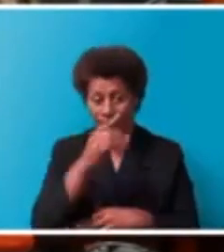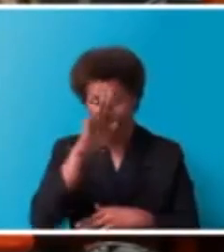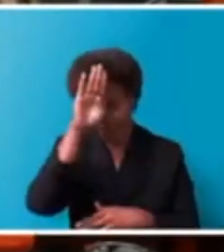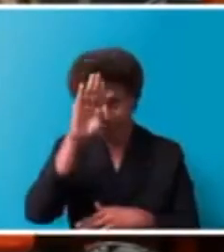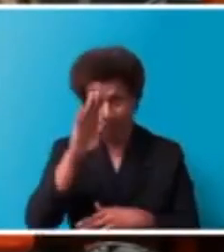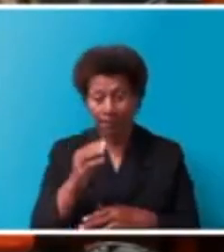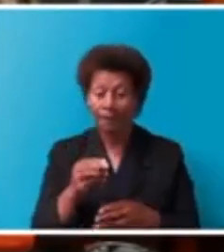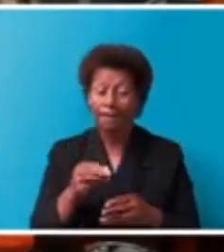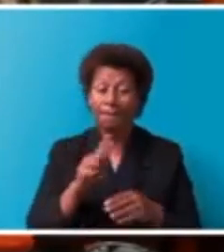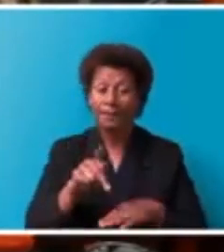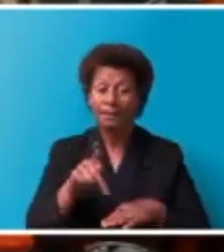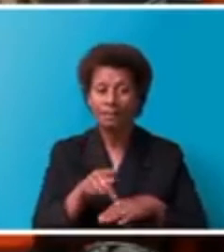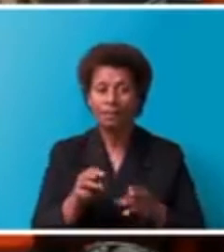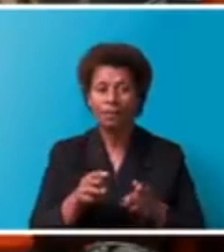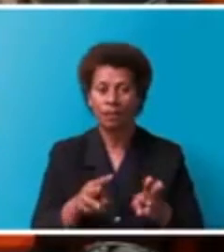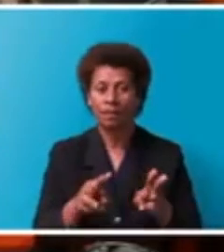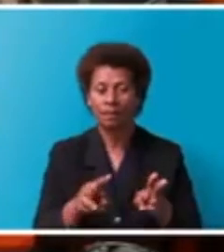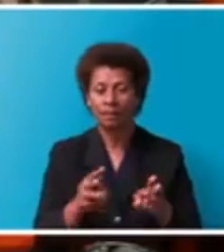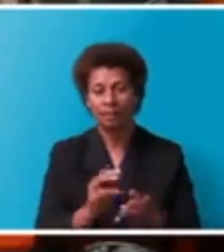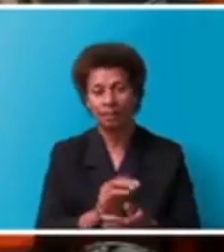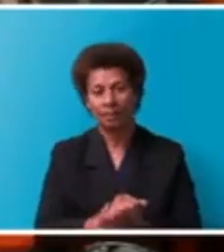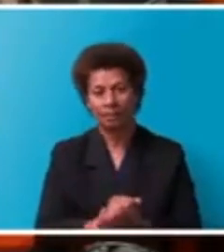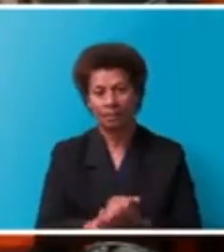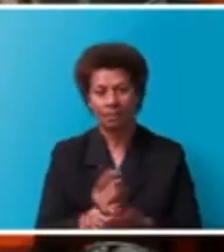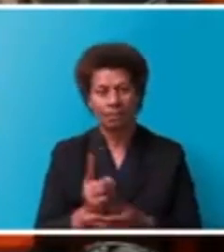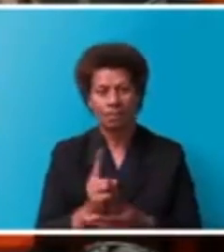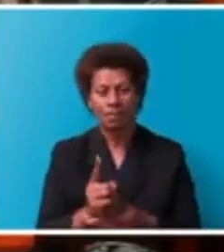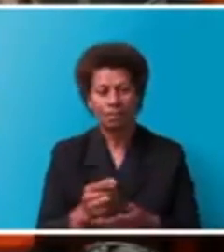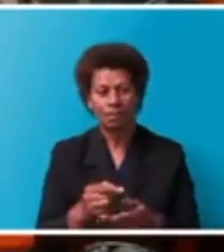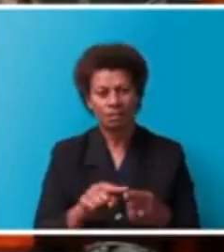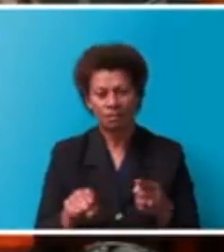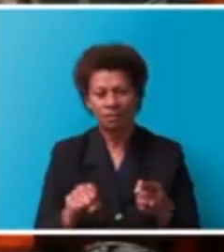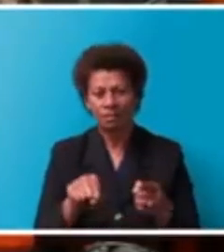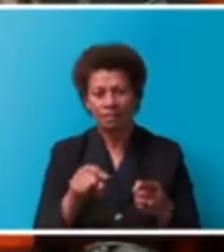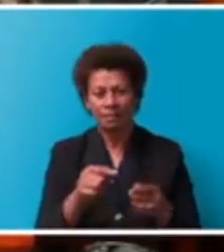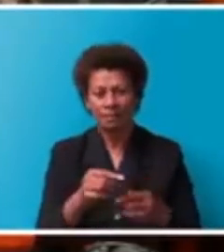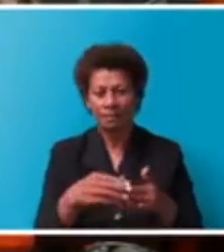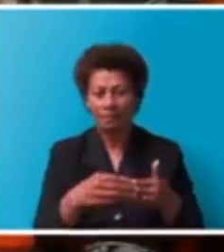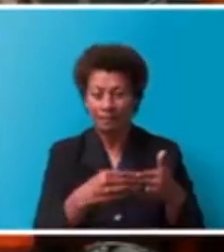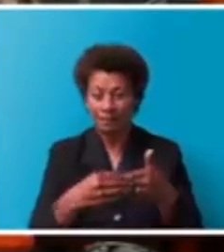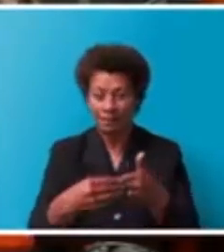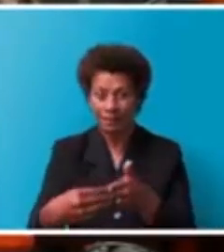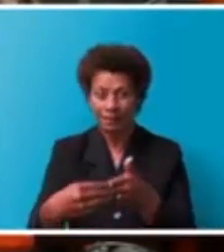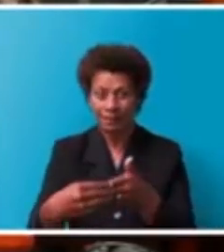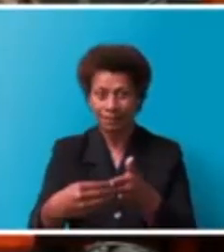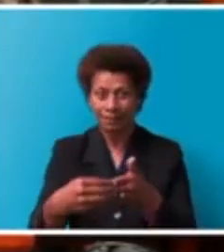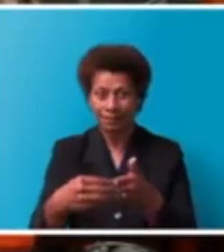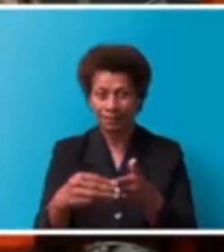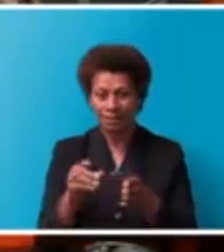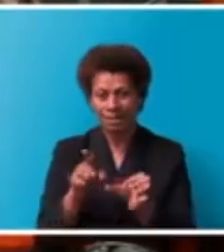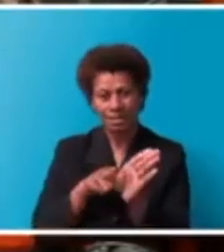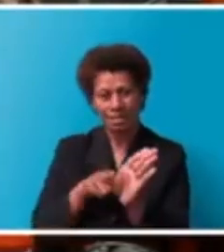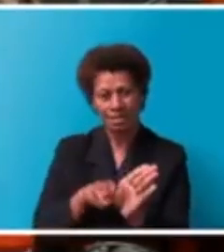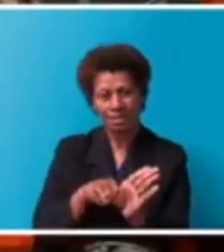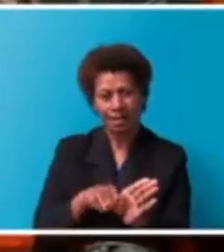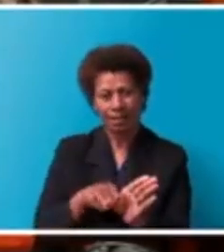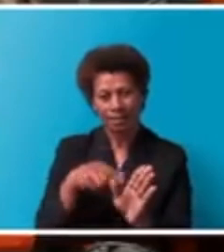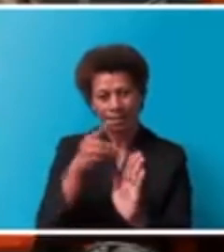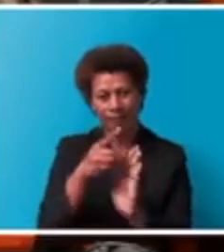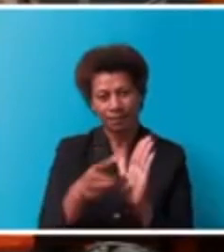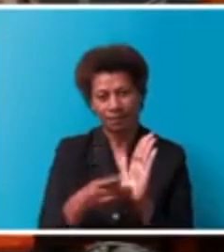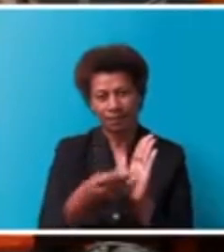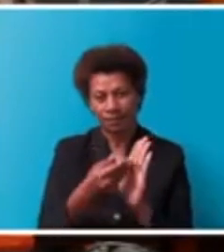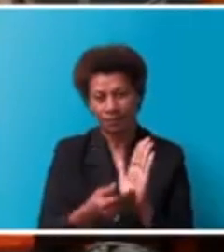Pacific Way. The Pacific Way was the striped road of his leadership mental in a very young democracy. Fiji was